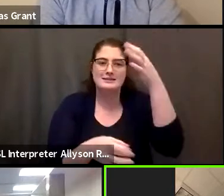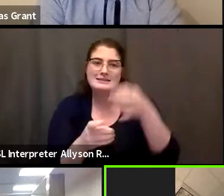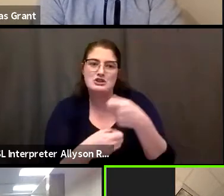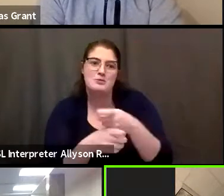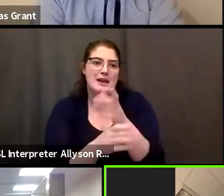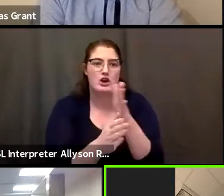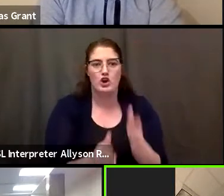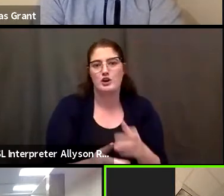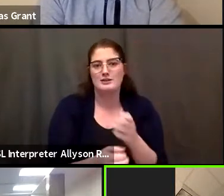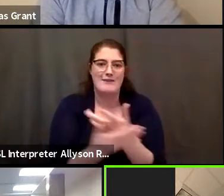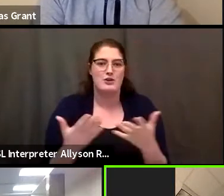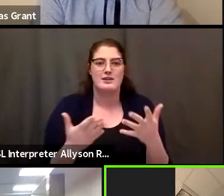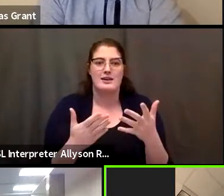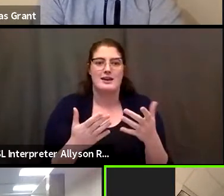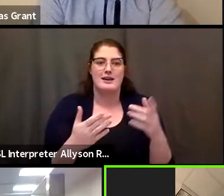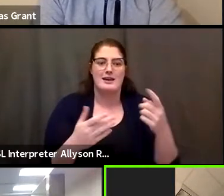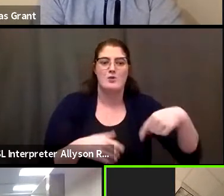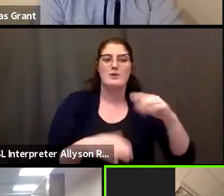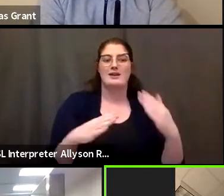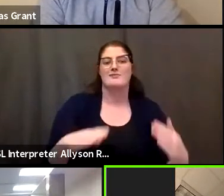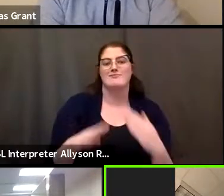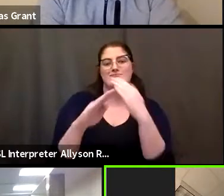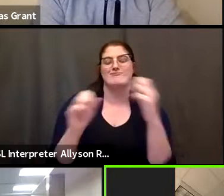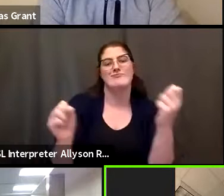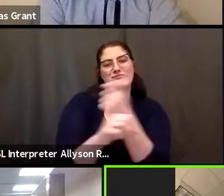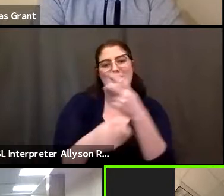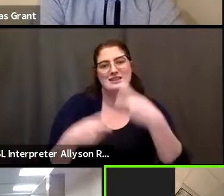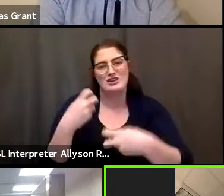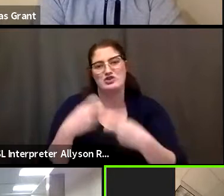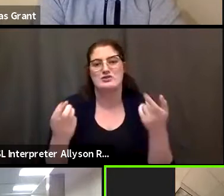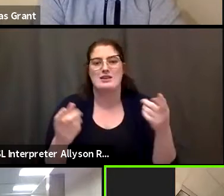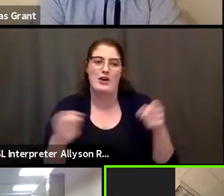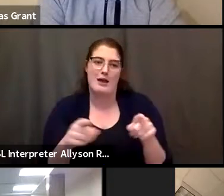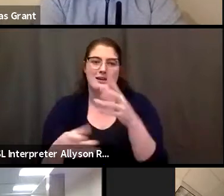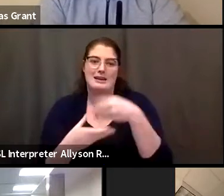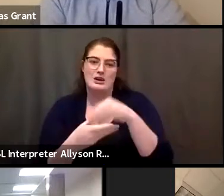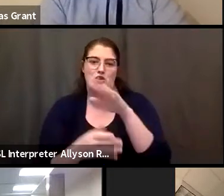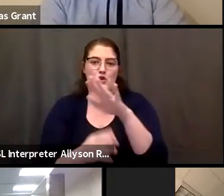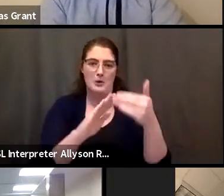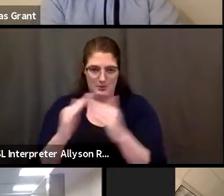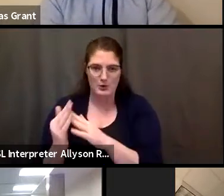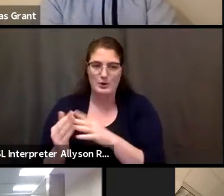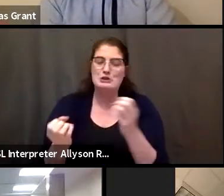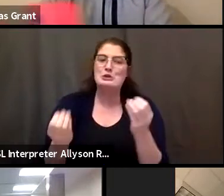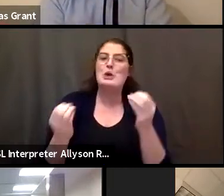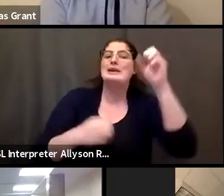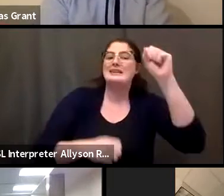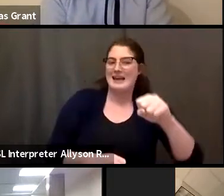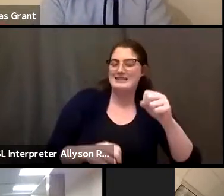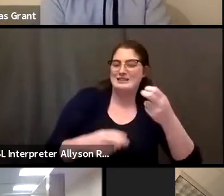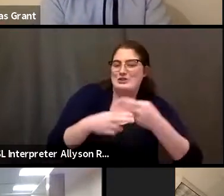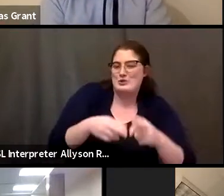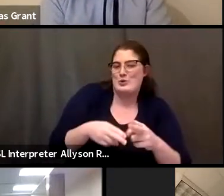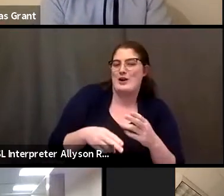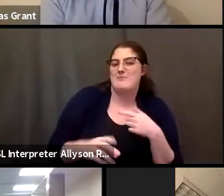planners, to be able to combat the issues that are going on right now. So yes, to answer your question, in short, it is my intention to